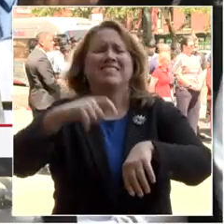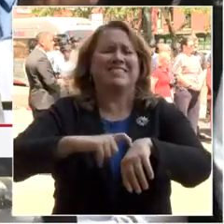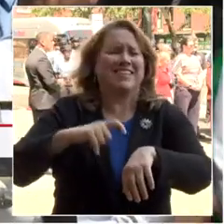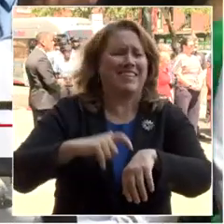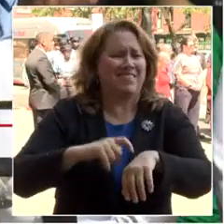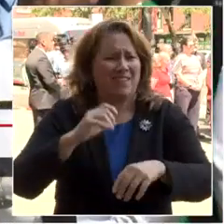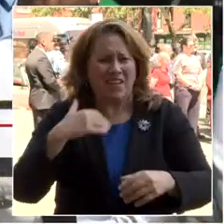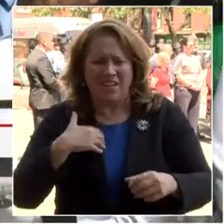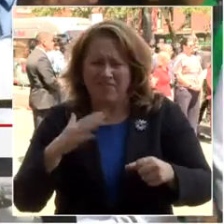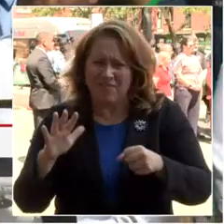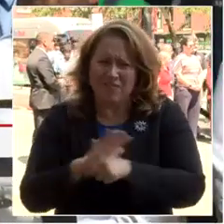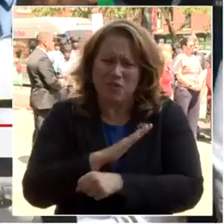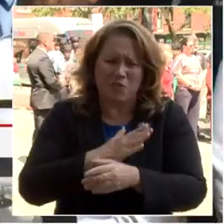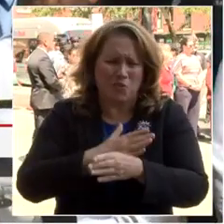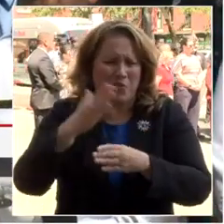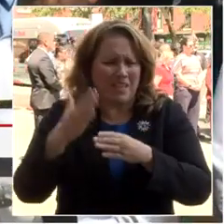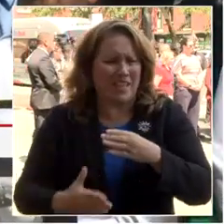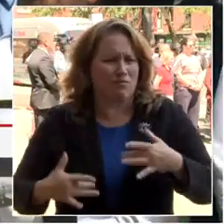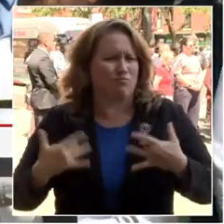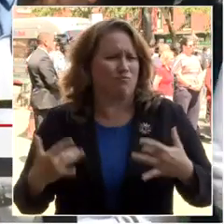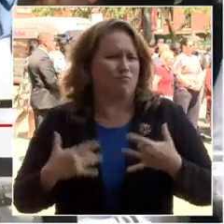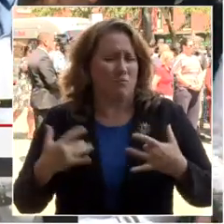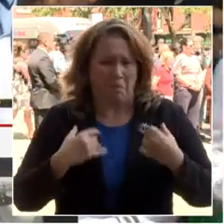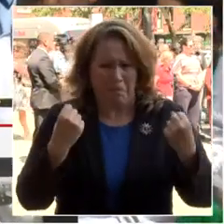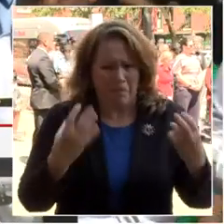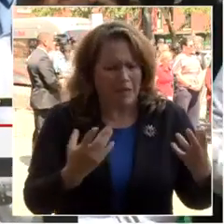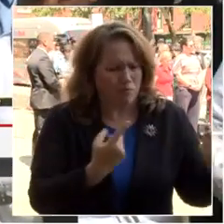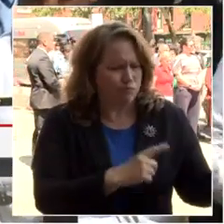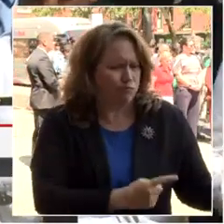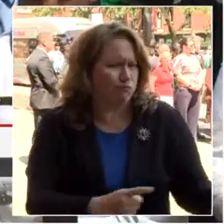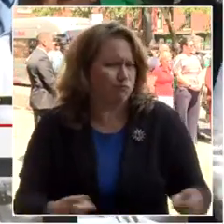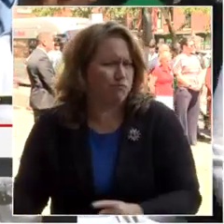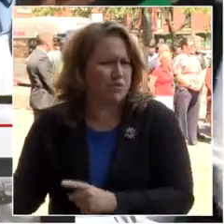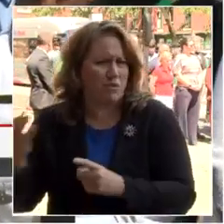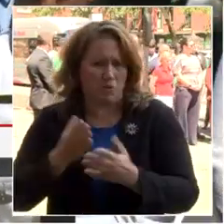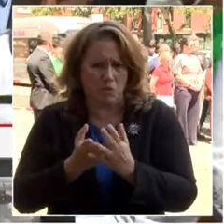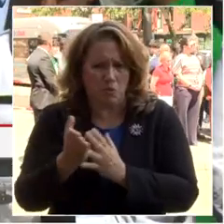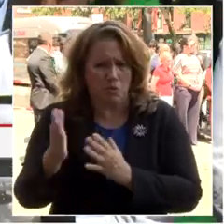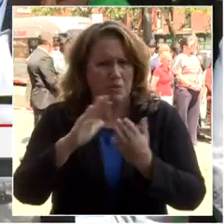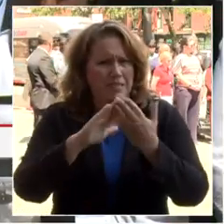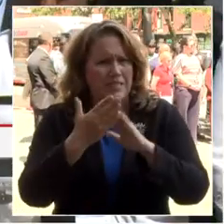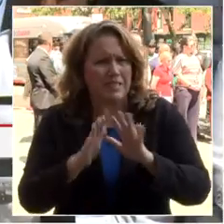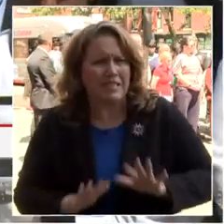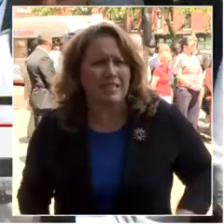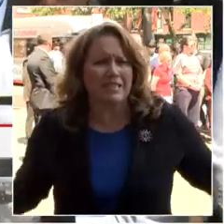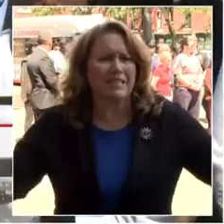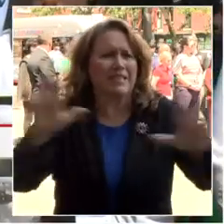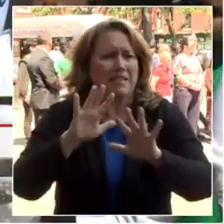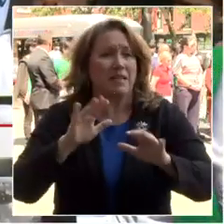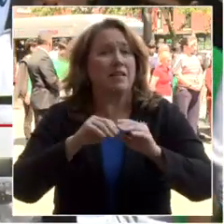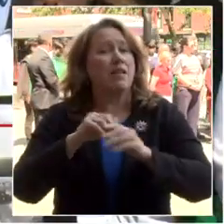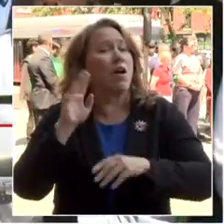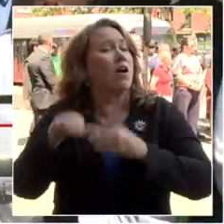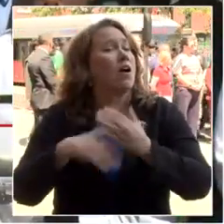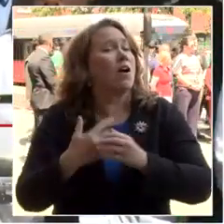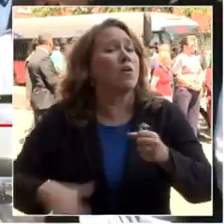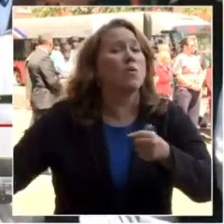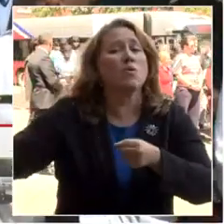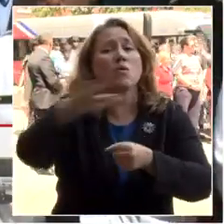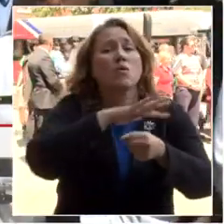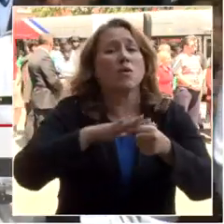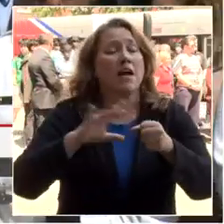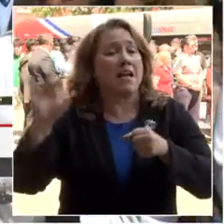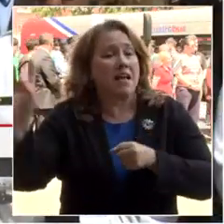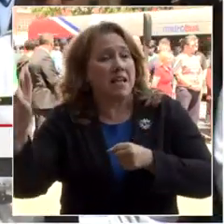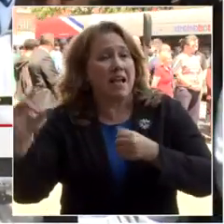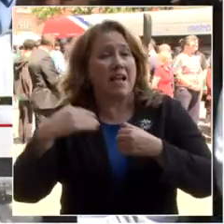we have a lot going on in the city, and we want for D.C. residents and all eight wards to have fun, enjoy your family